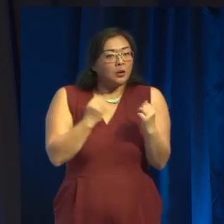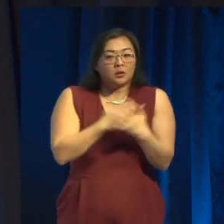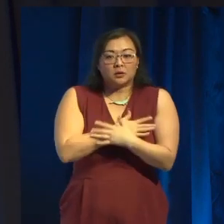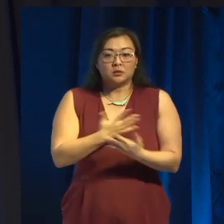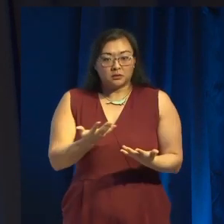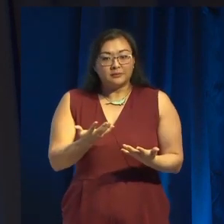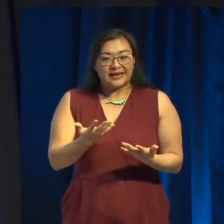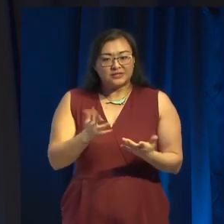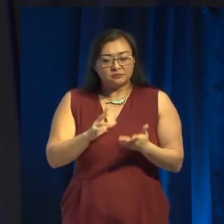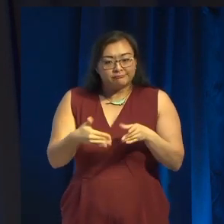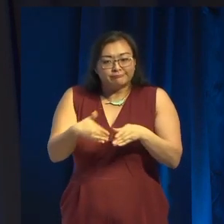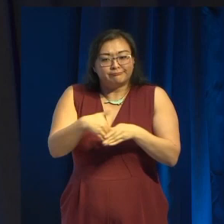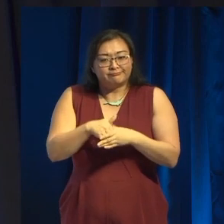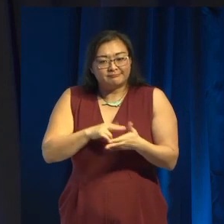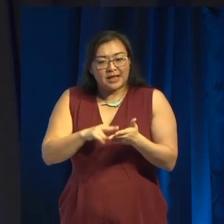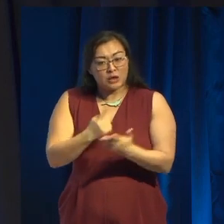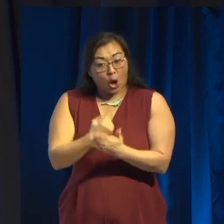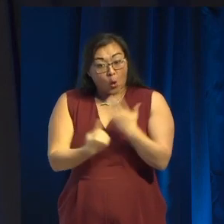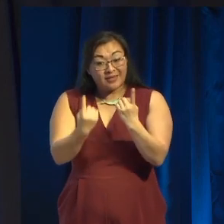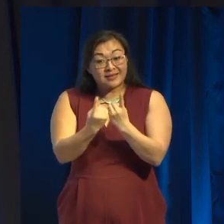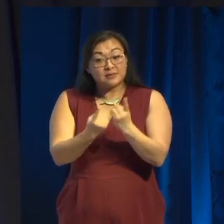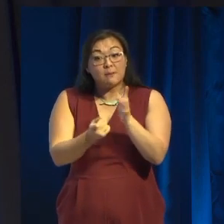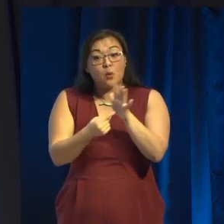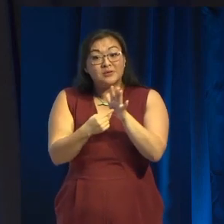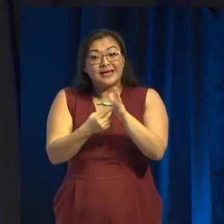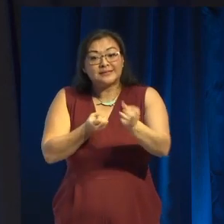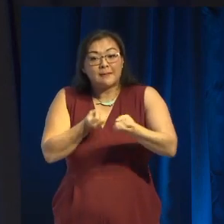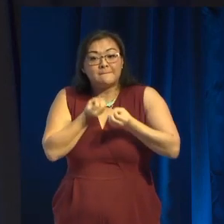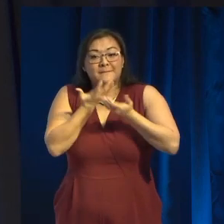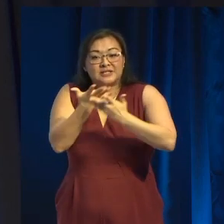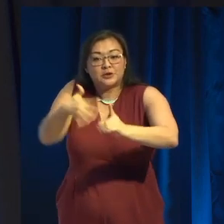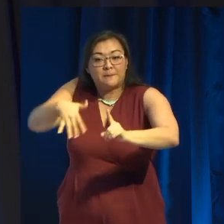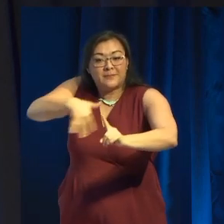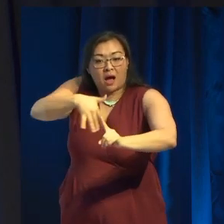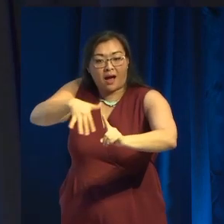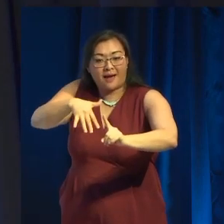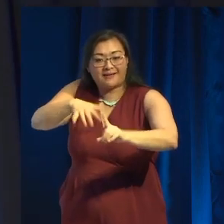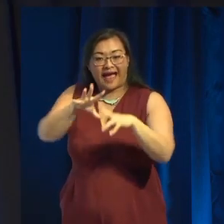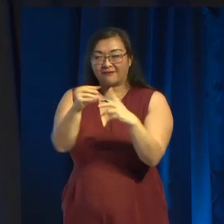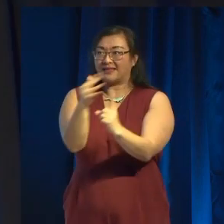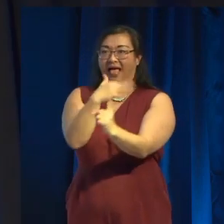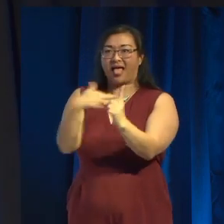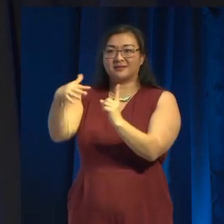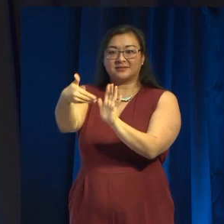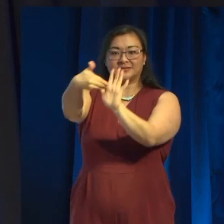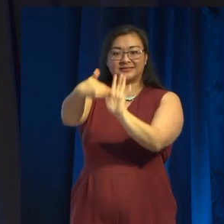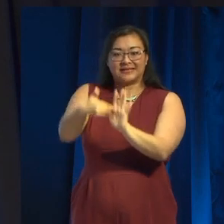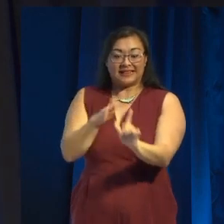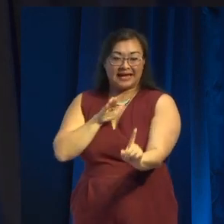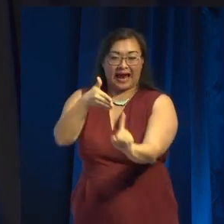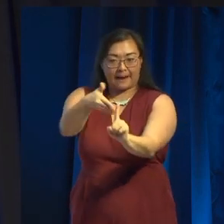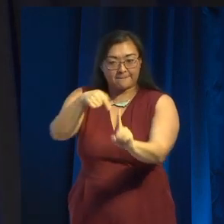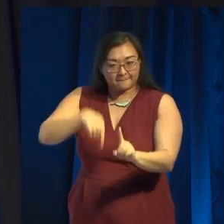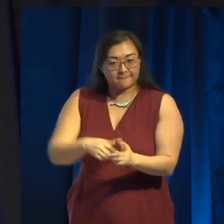and the only thing that's important there is the message behind it. Everything else is kind of part of this game.